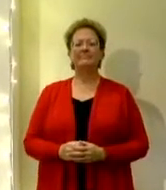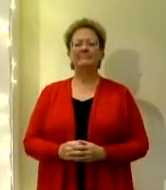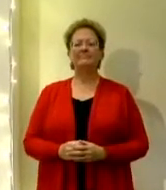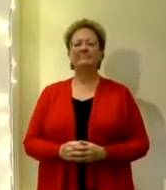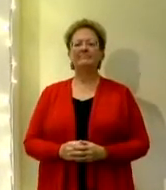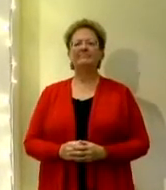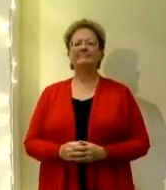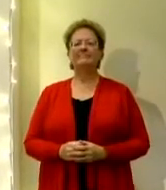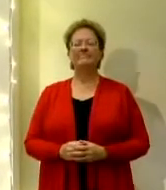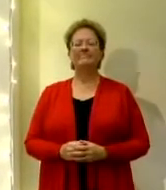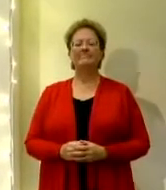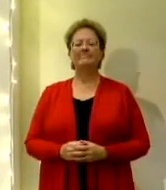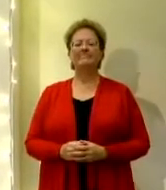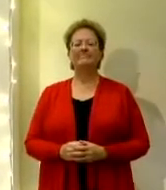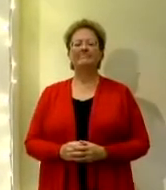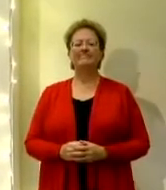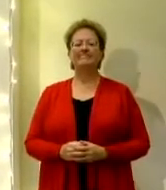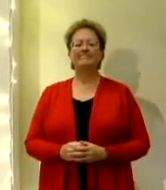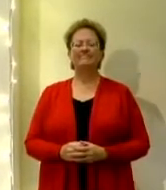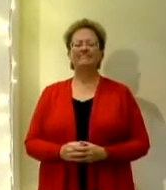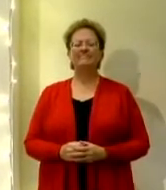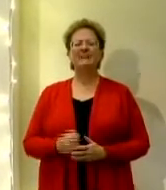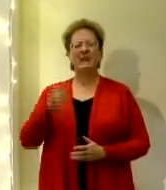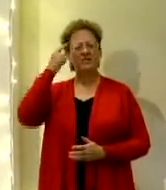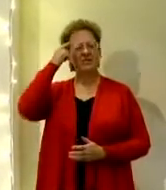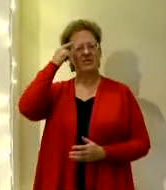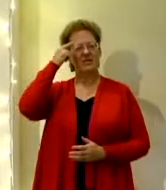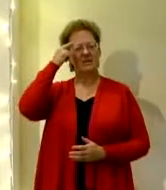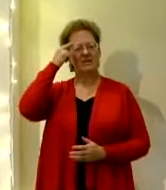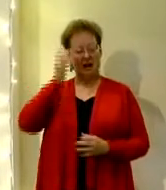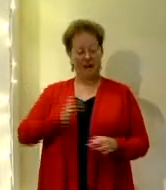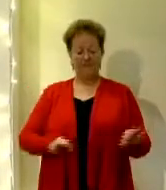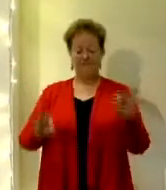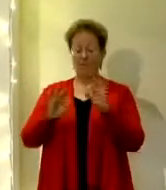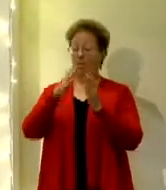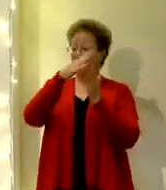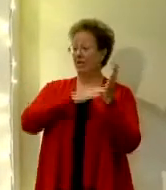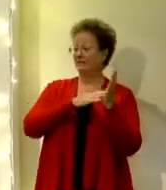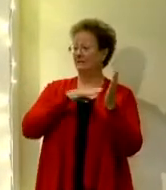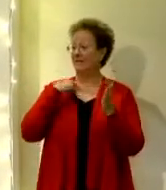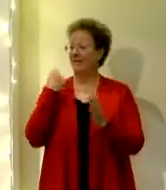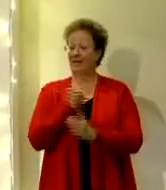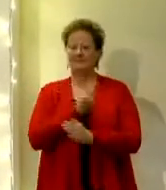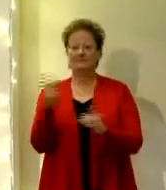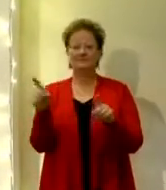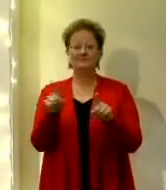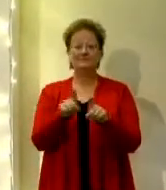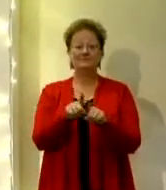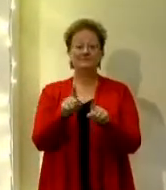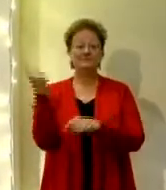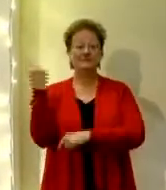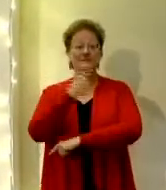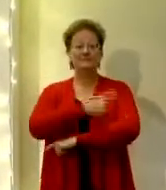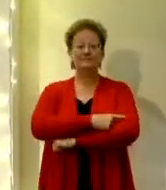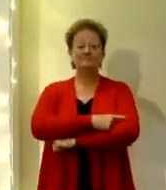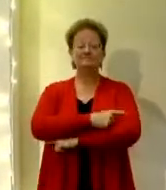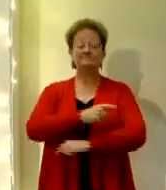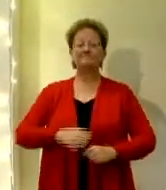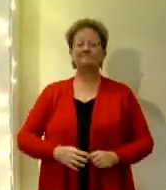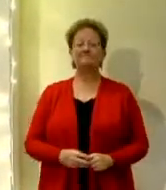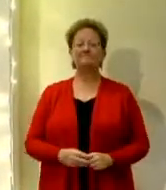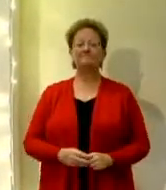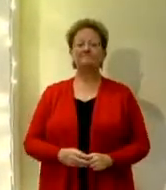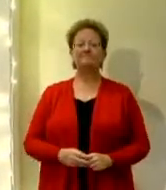important. And I think that that's an important lesson for us today. And we learned that in Matthew chapter 1 with